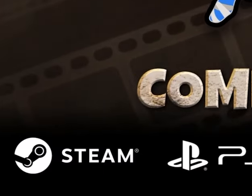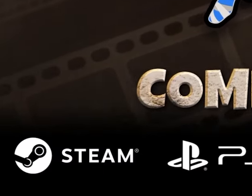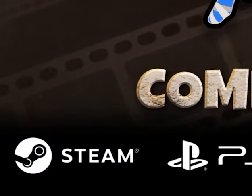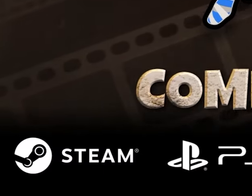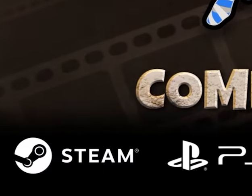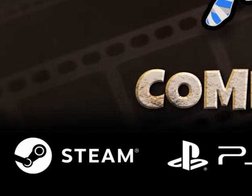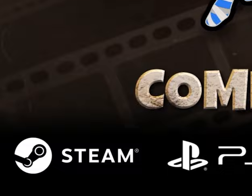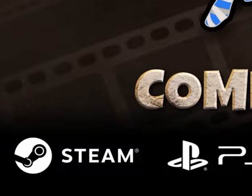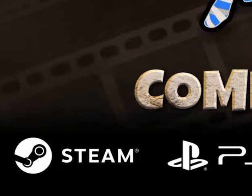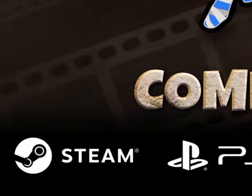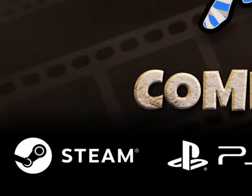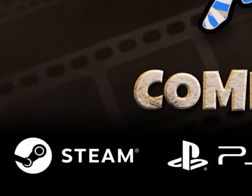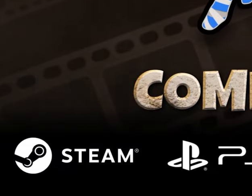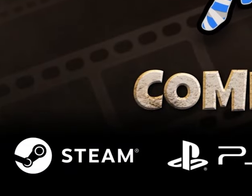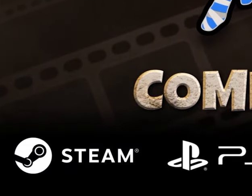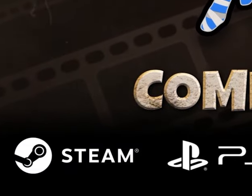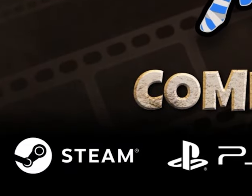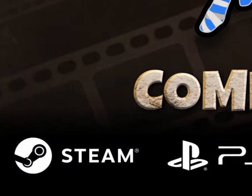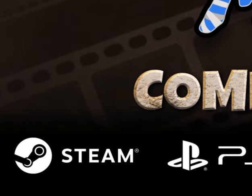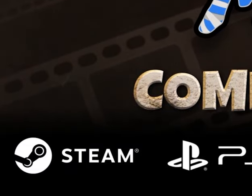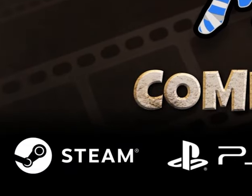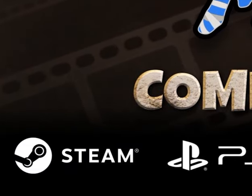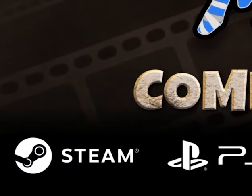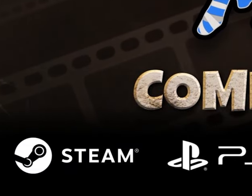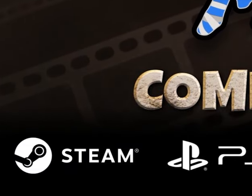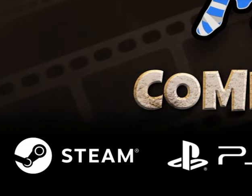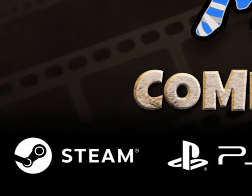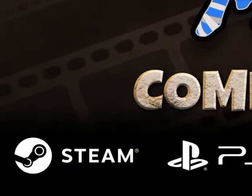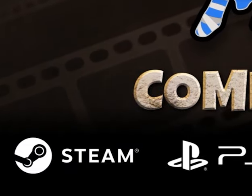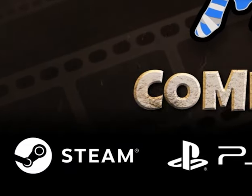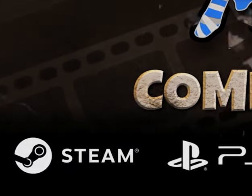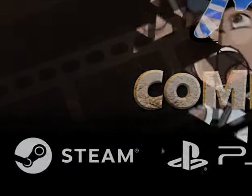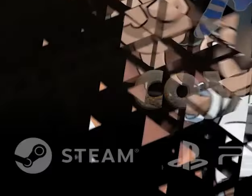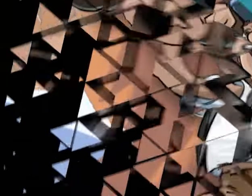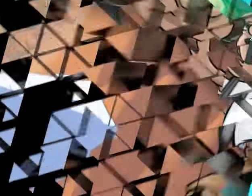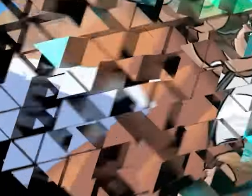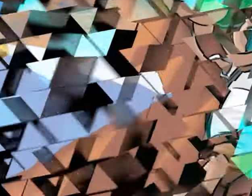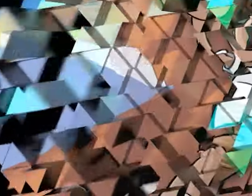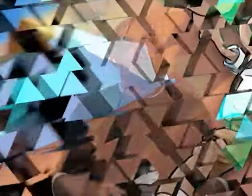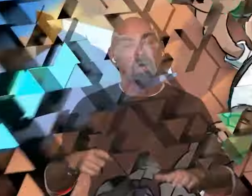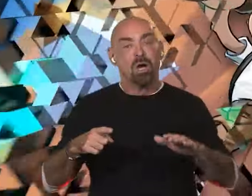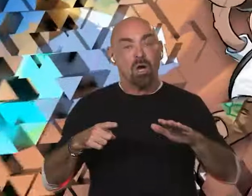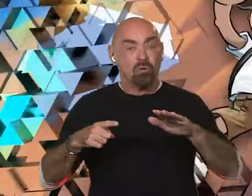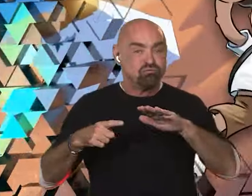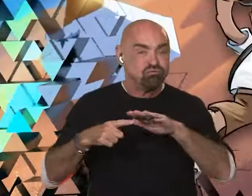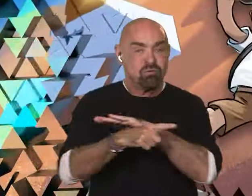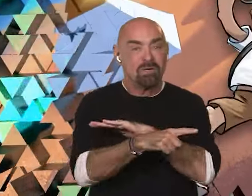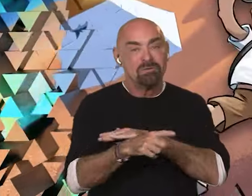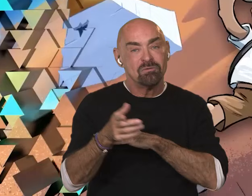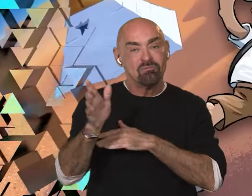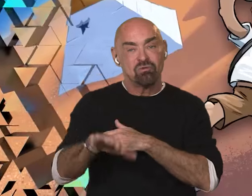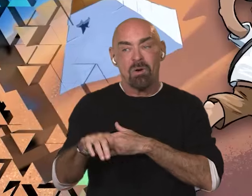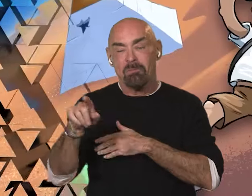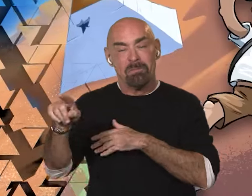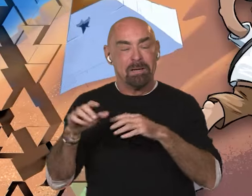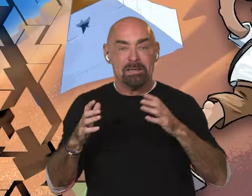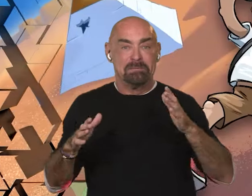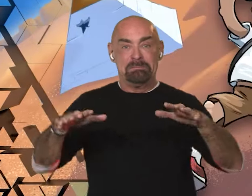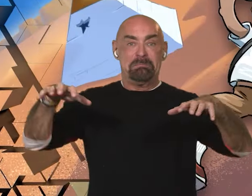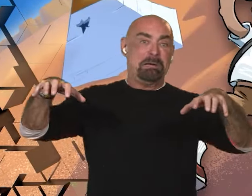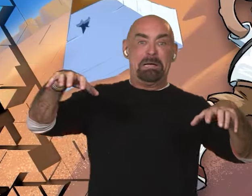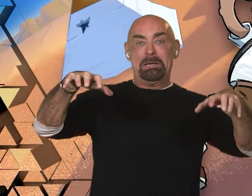Yes, yes, buy it. Blast, is this recording still up? Run from Mummies is coming to